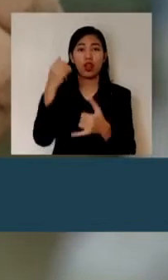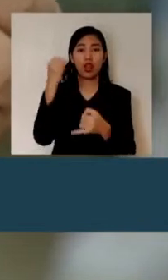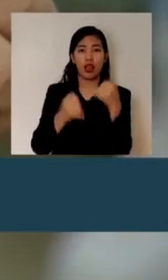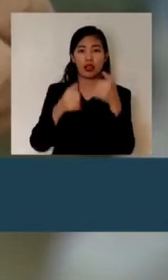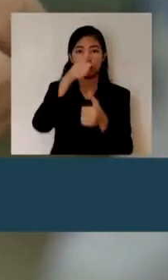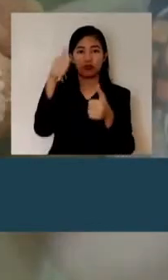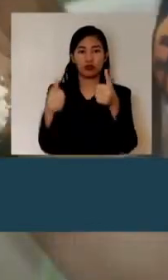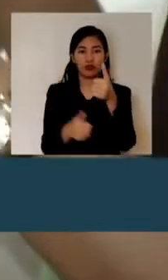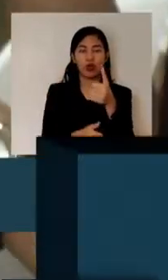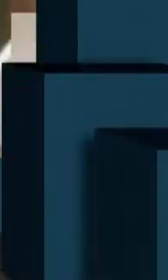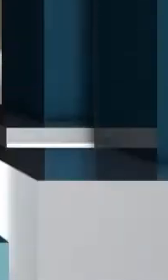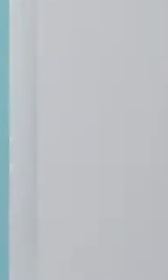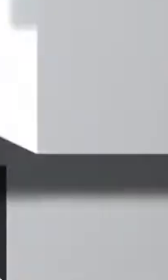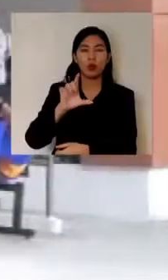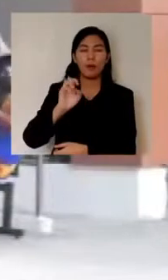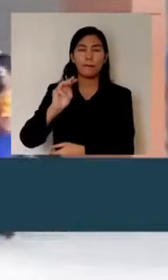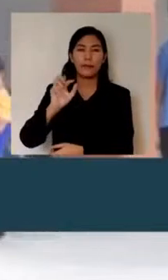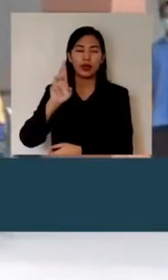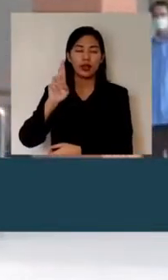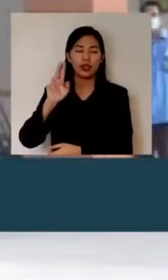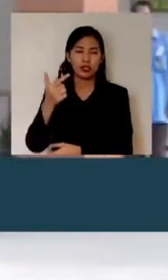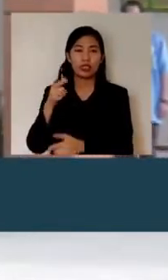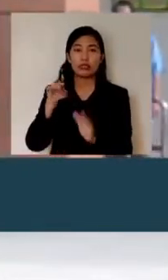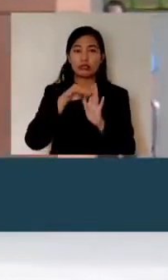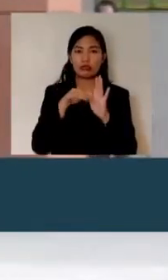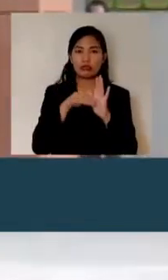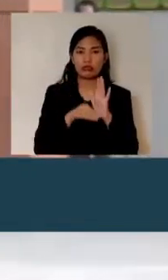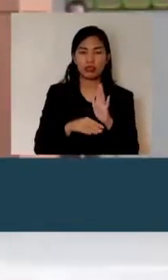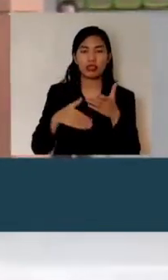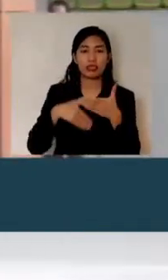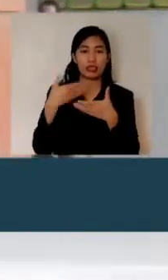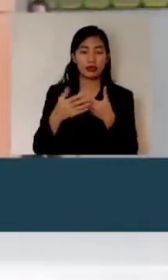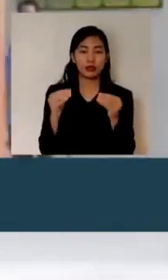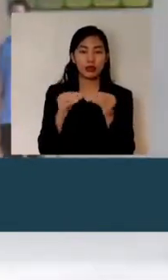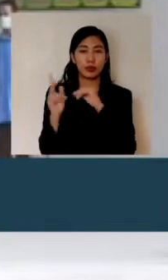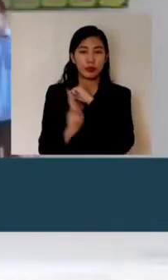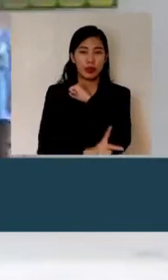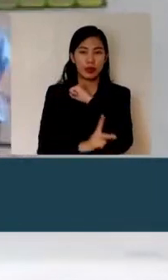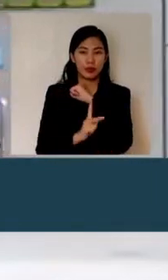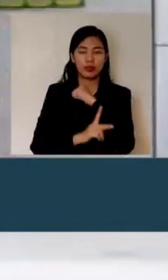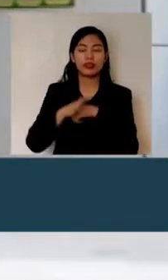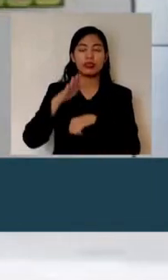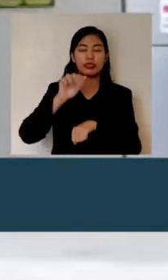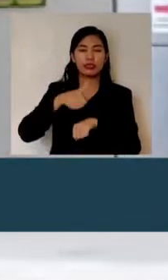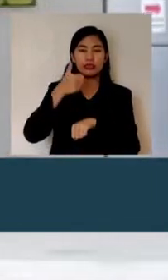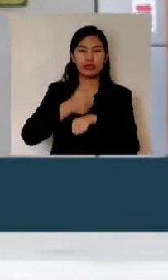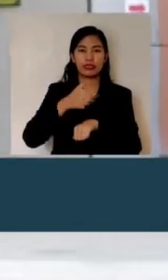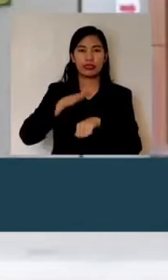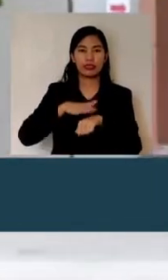Index. Plus, more provinces placed under COVID alert level 3.